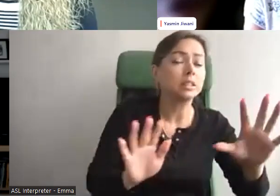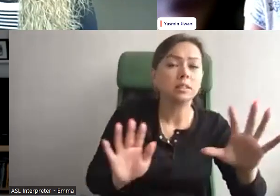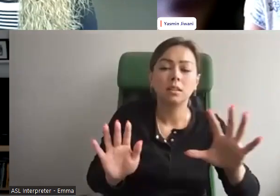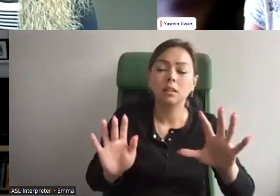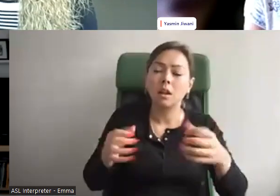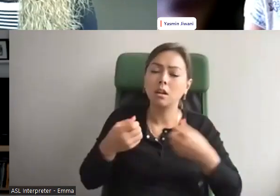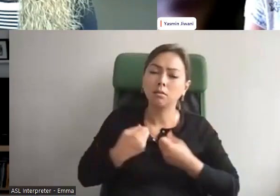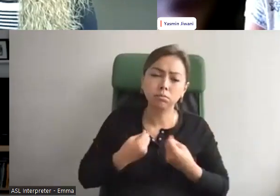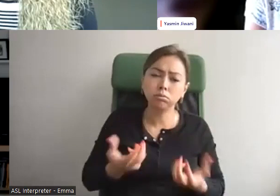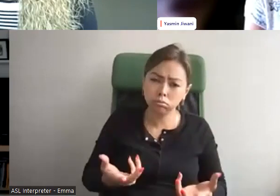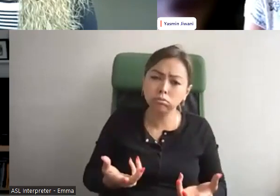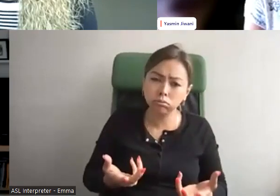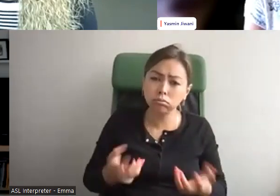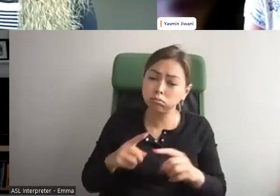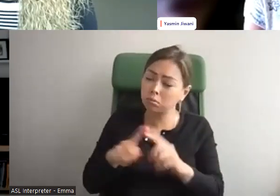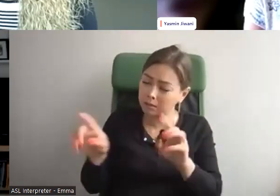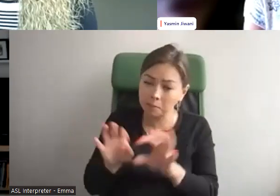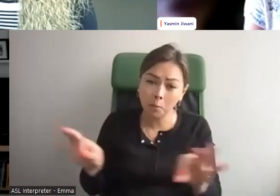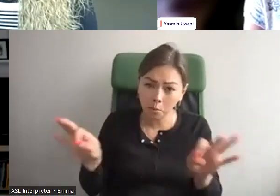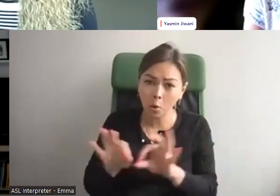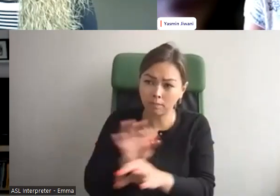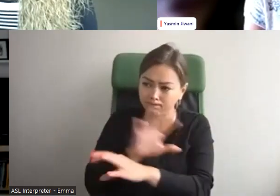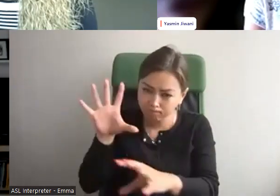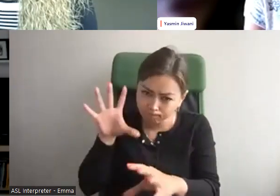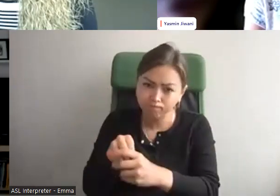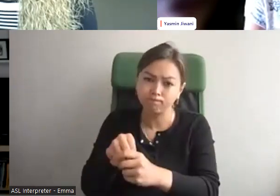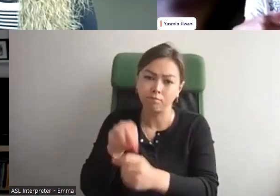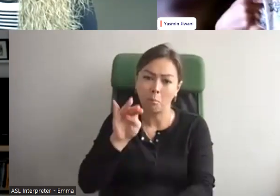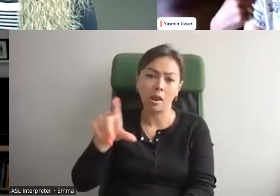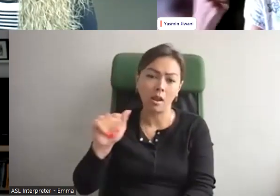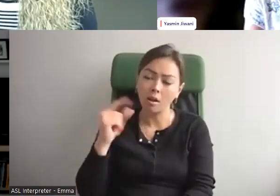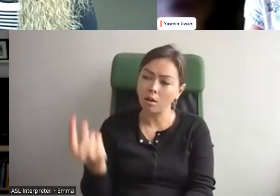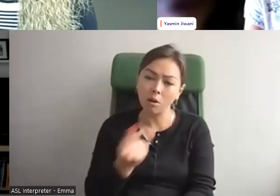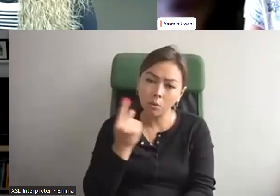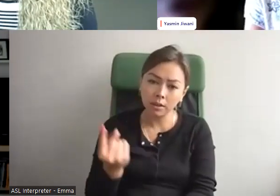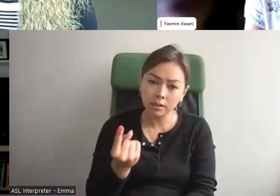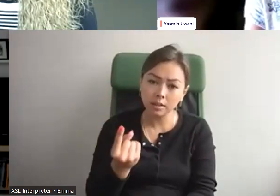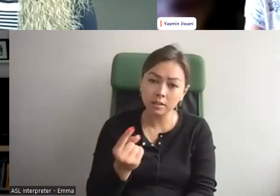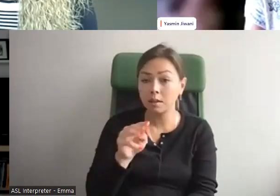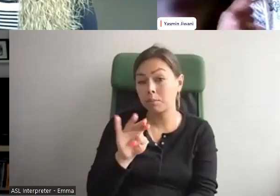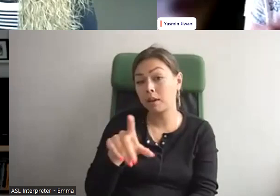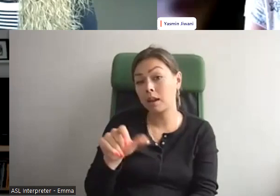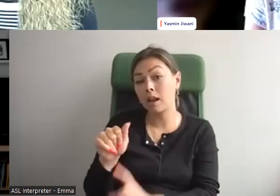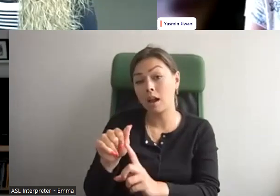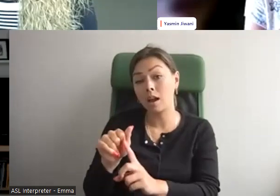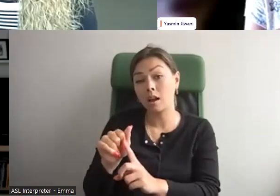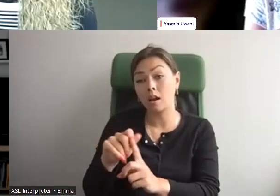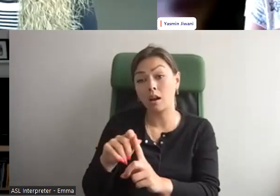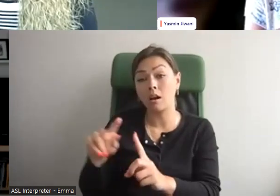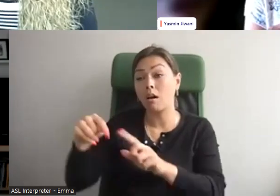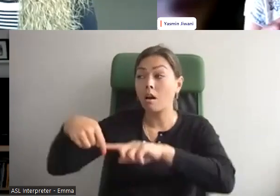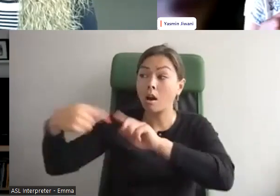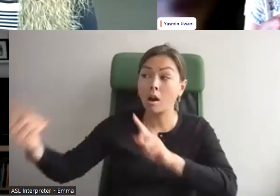that representation within the media. We have to always remember that the media are not other than us. They are us as